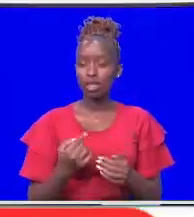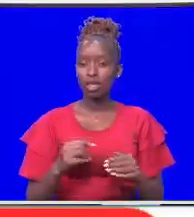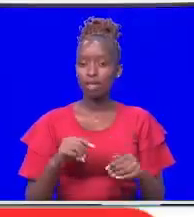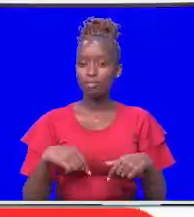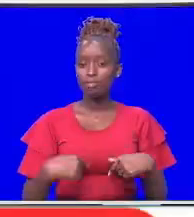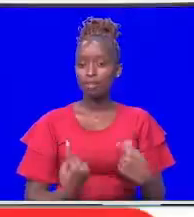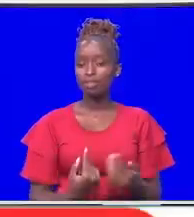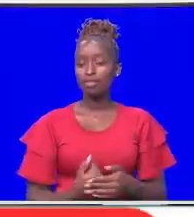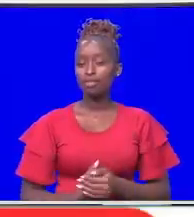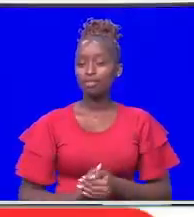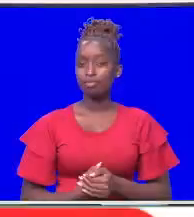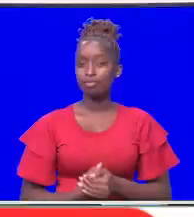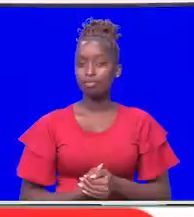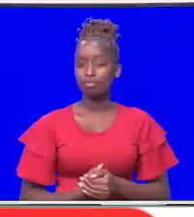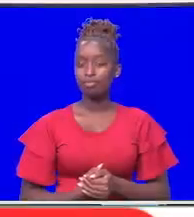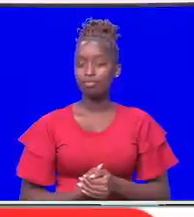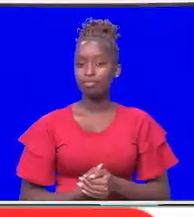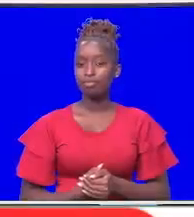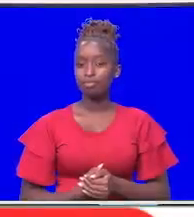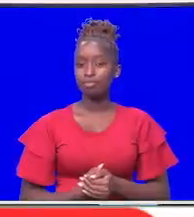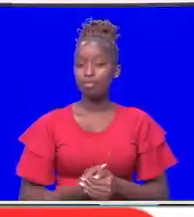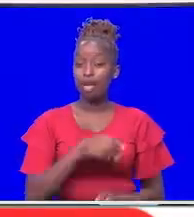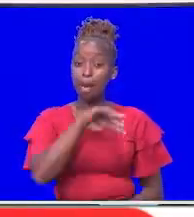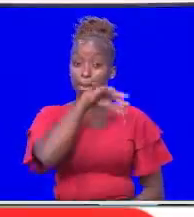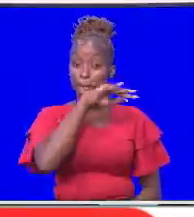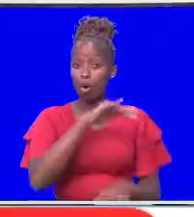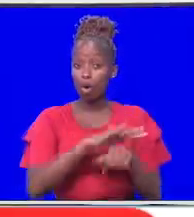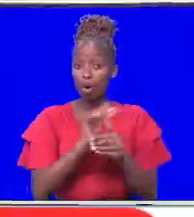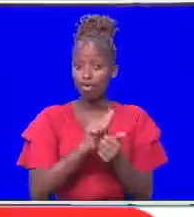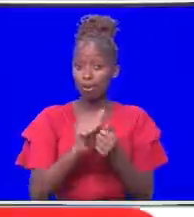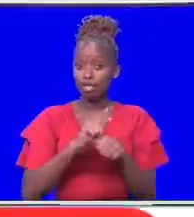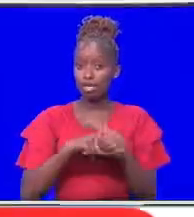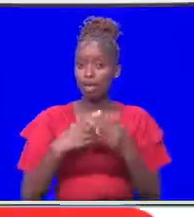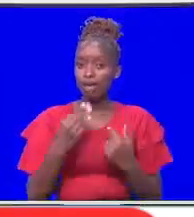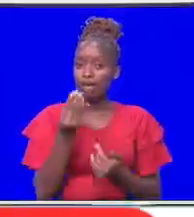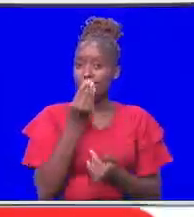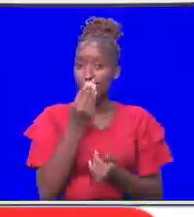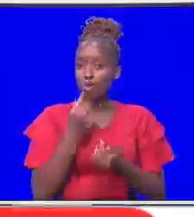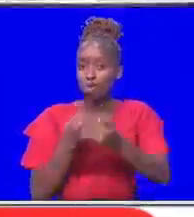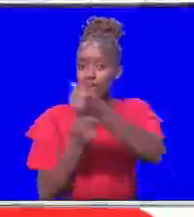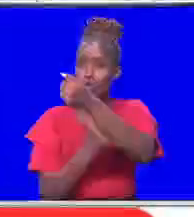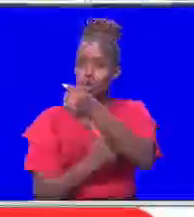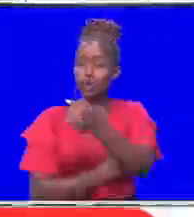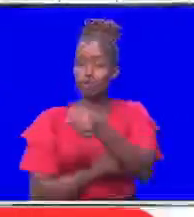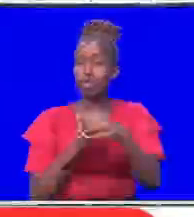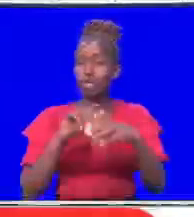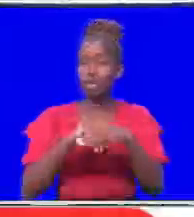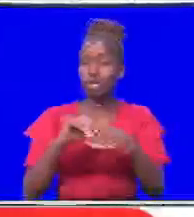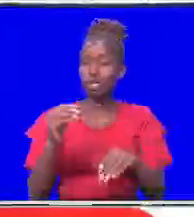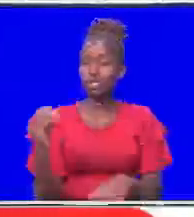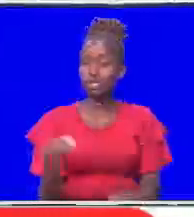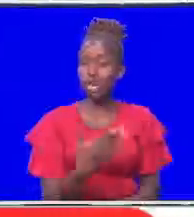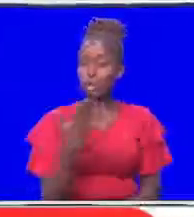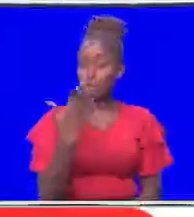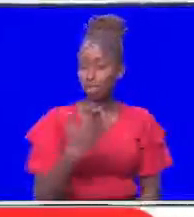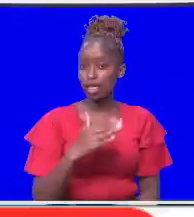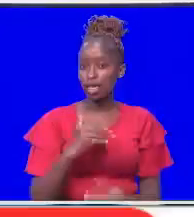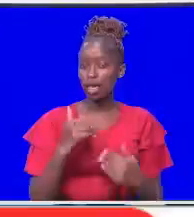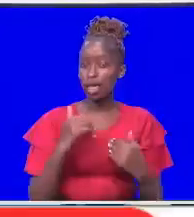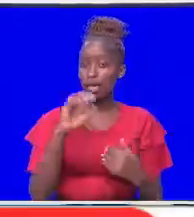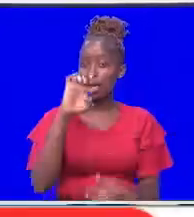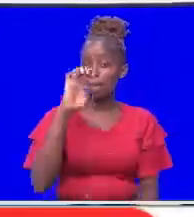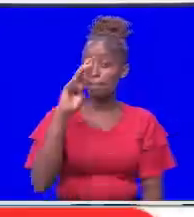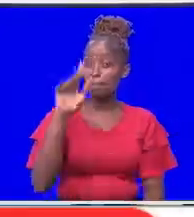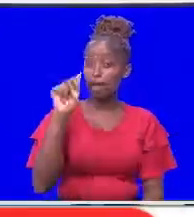baba, baba. Odinga on Friday, during a food donation exercise at Mukuru Kwaruben slums in Embakasi South